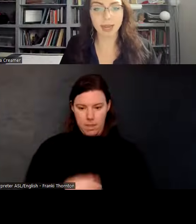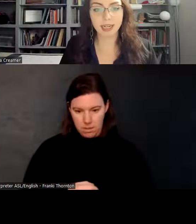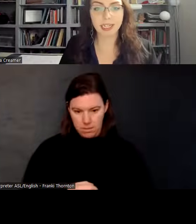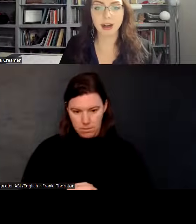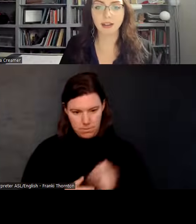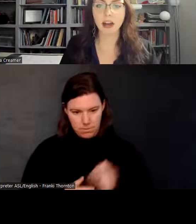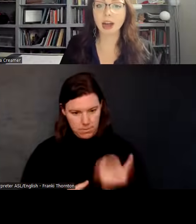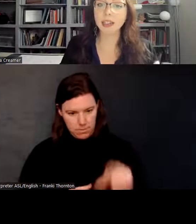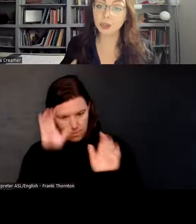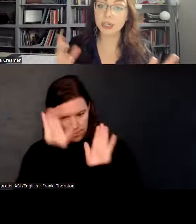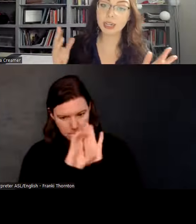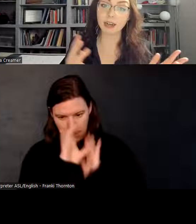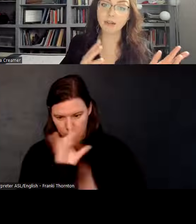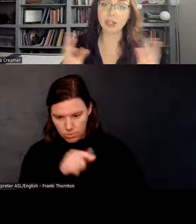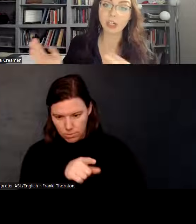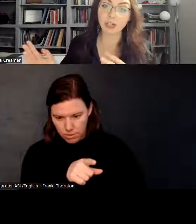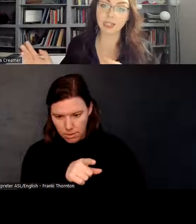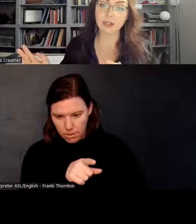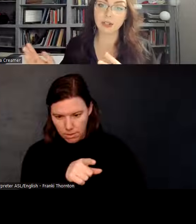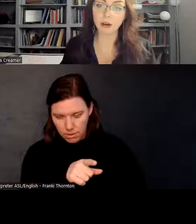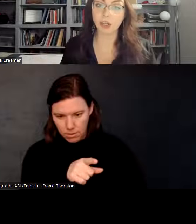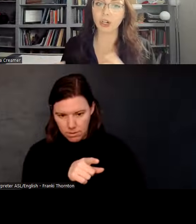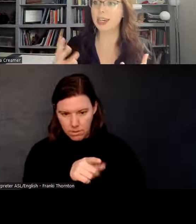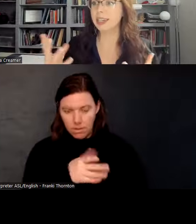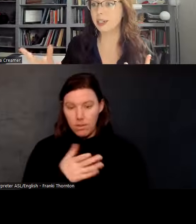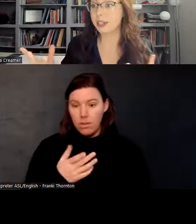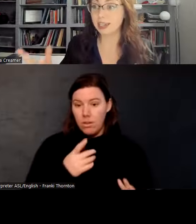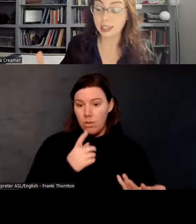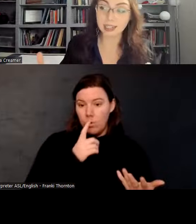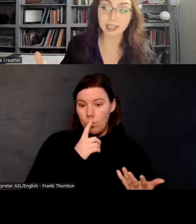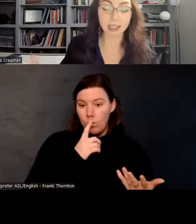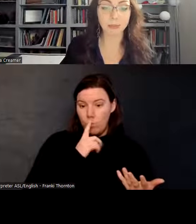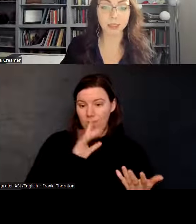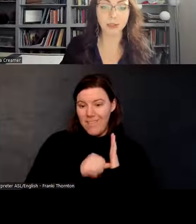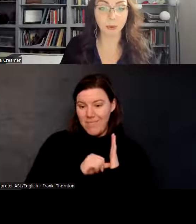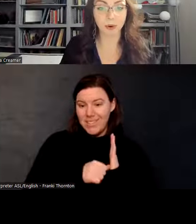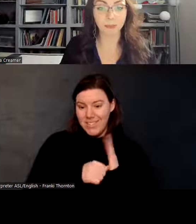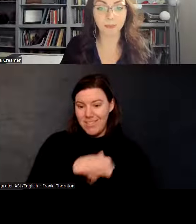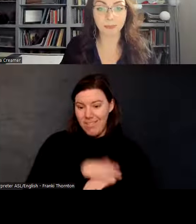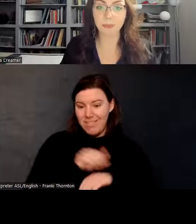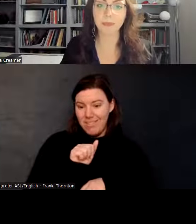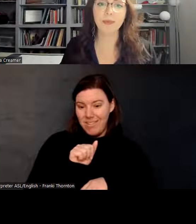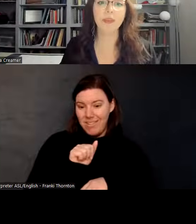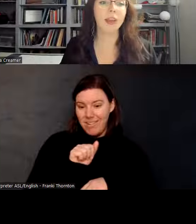completely remains on the continuity of traditional Assyrian culture and Assyrian identity in the imperial core.